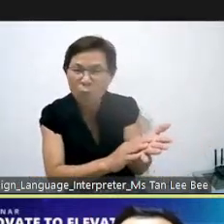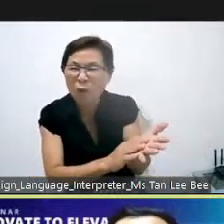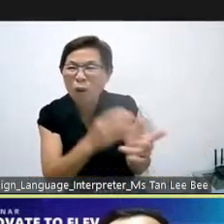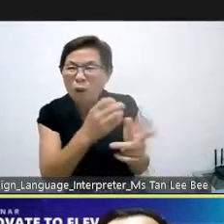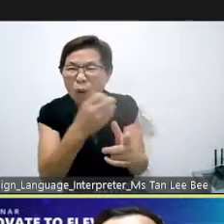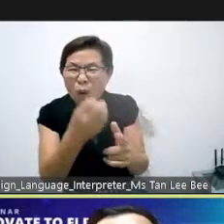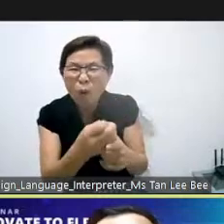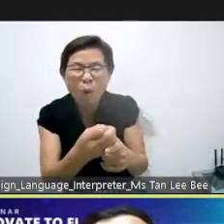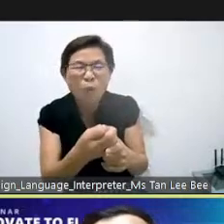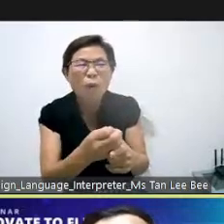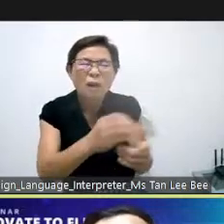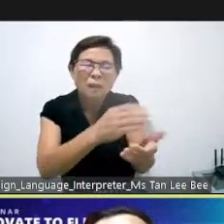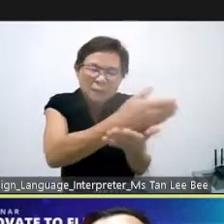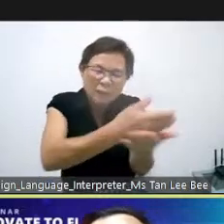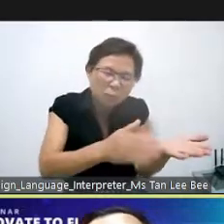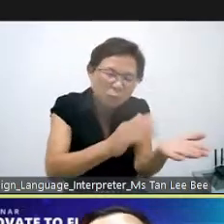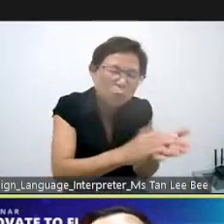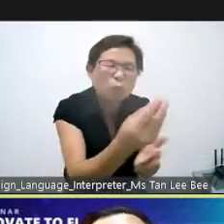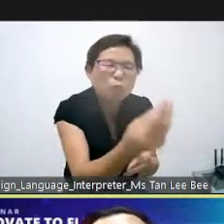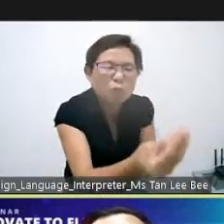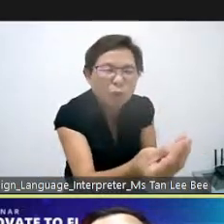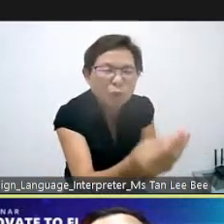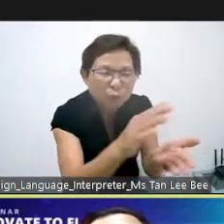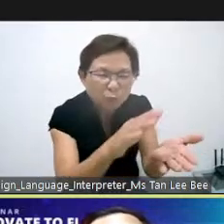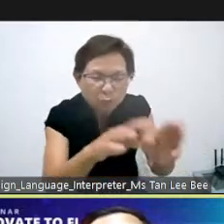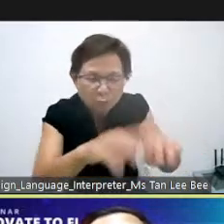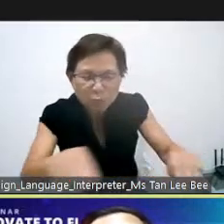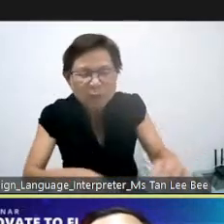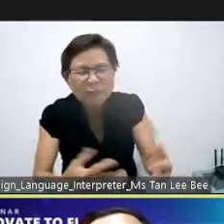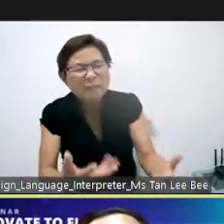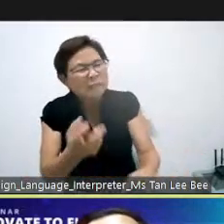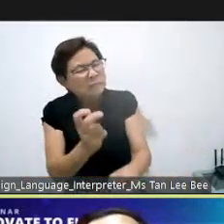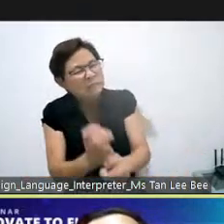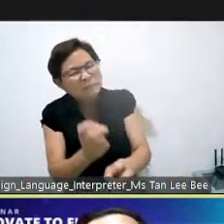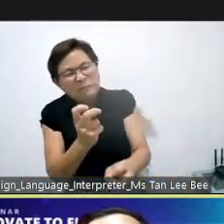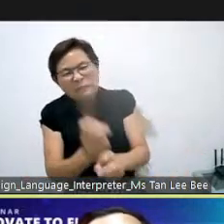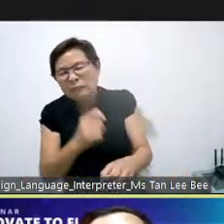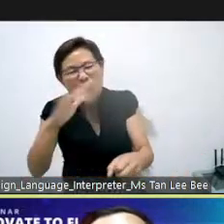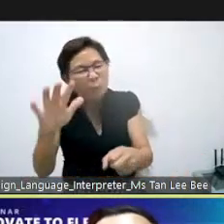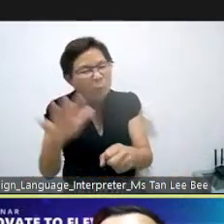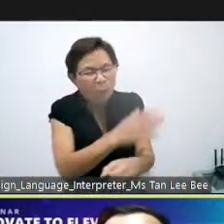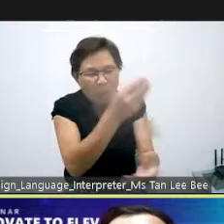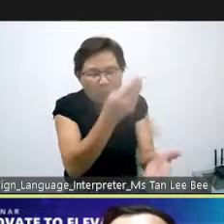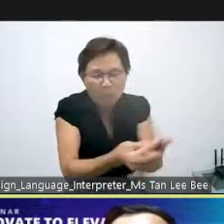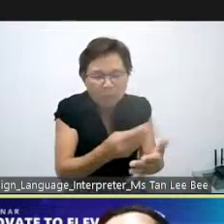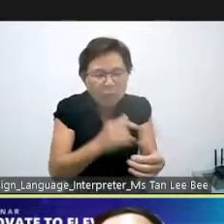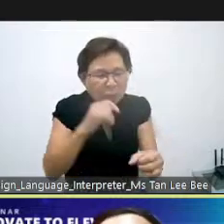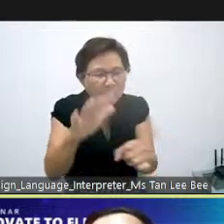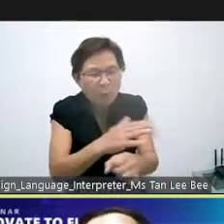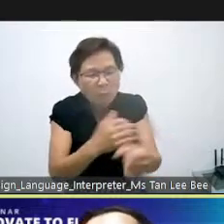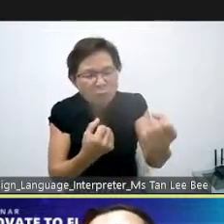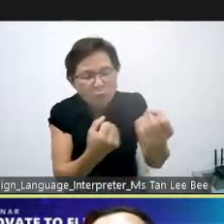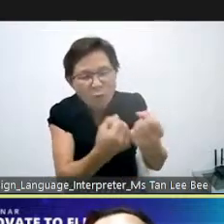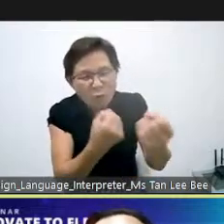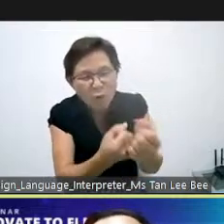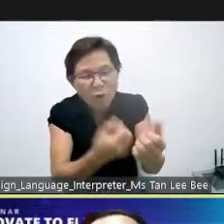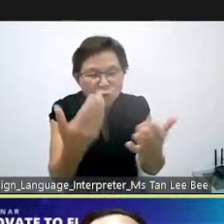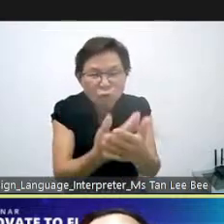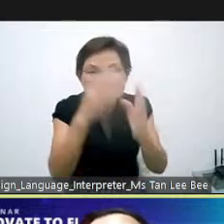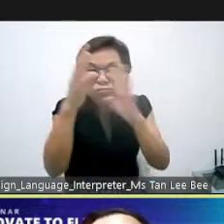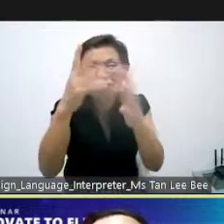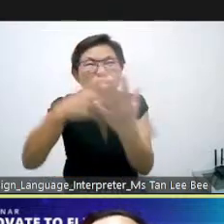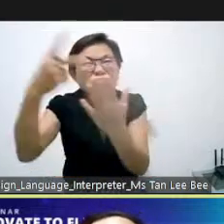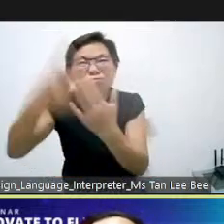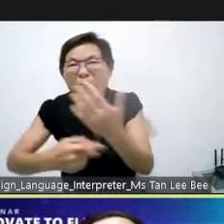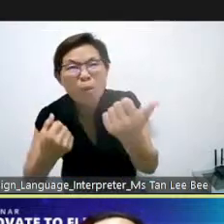limited number of students, they are quite struggling in terms of getting money to fund the innovation project.